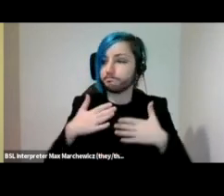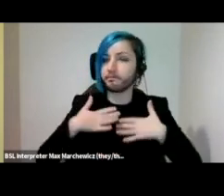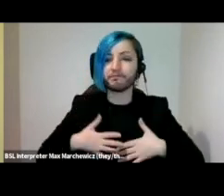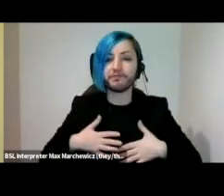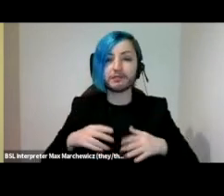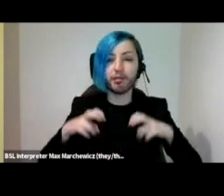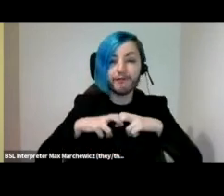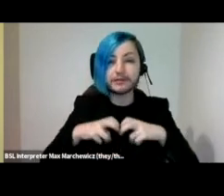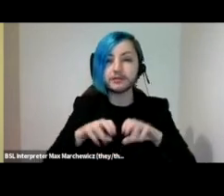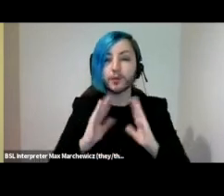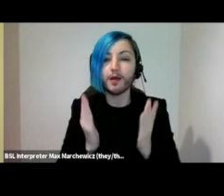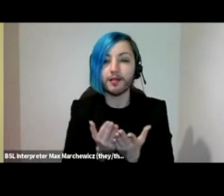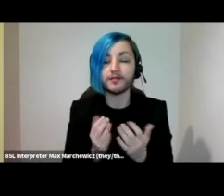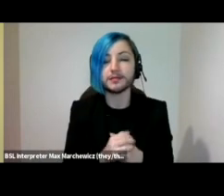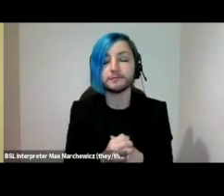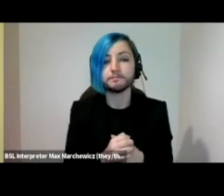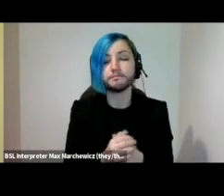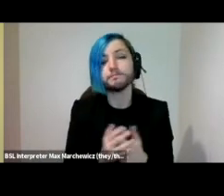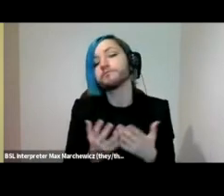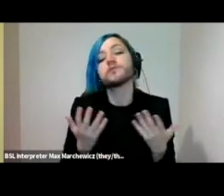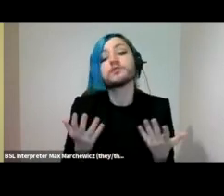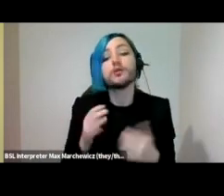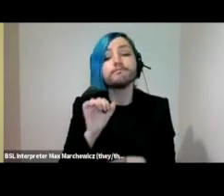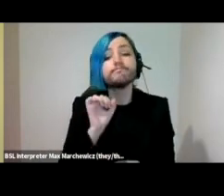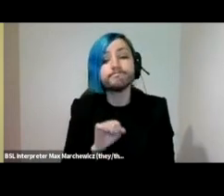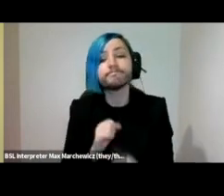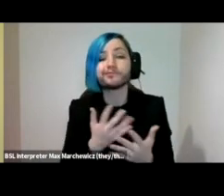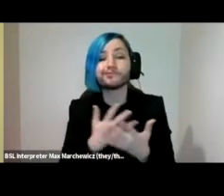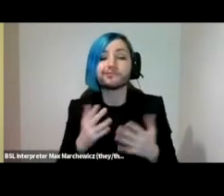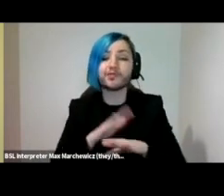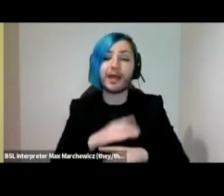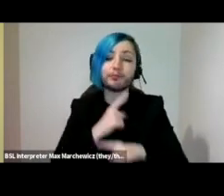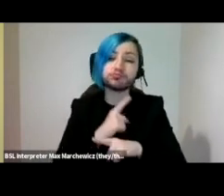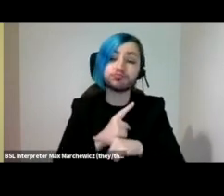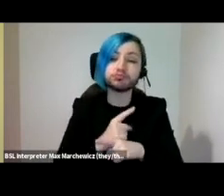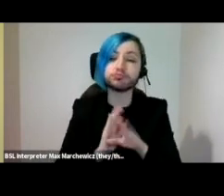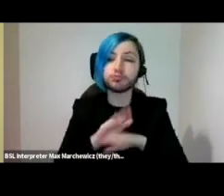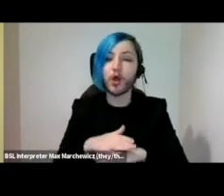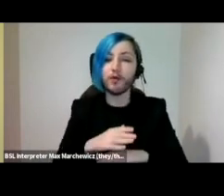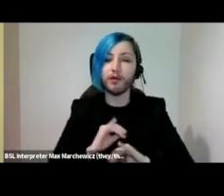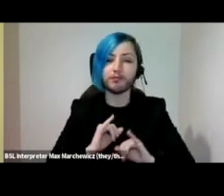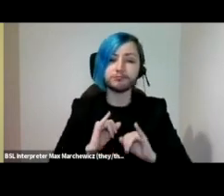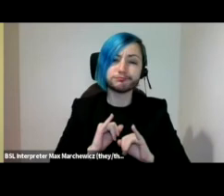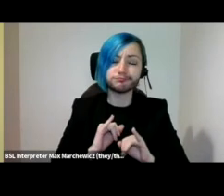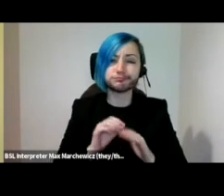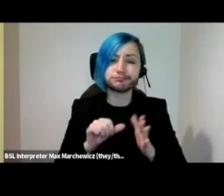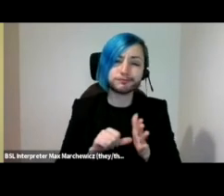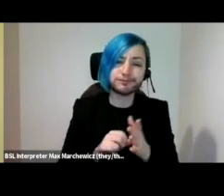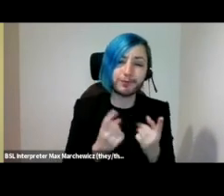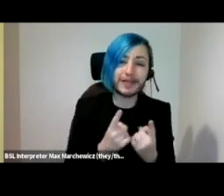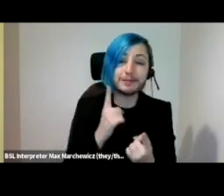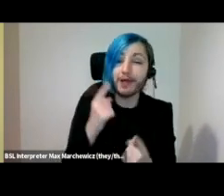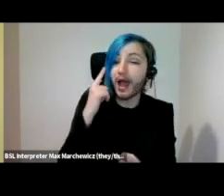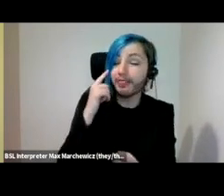short, although we've spent a fair amount of time talking about things that are dark, I think the future for